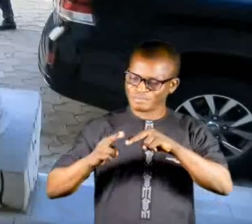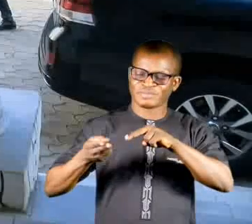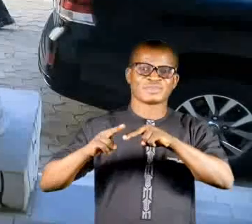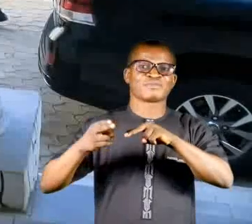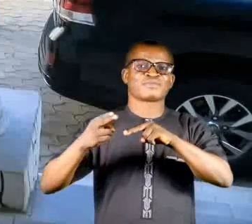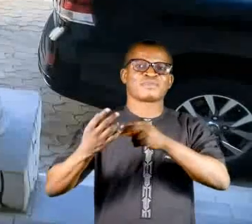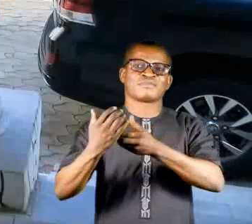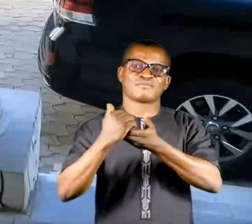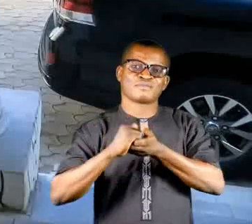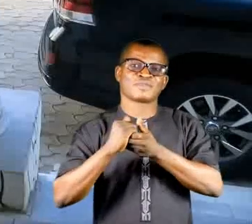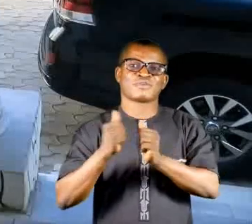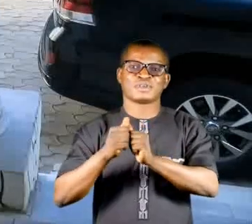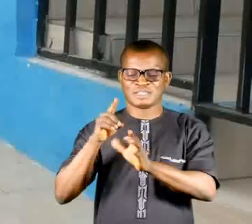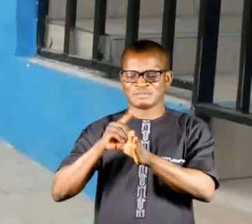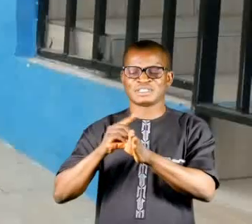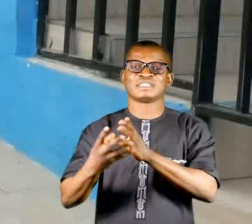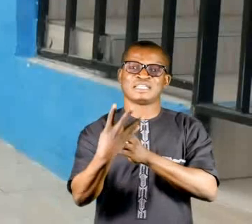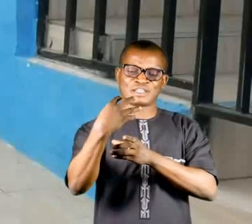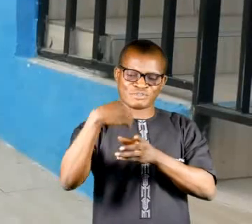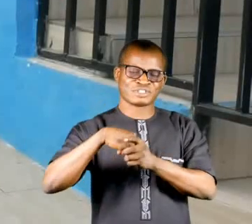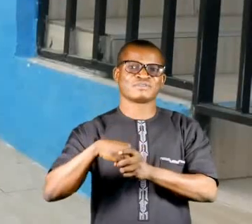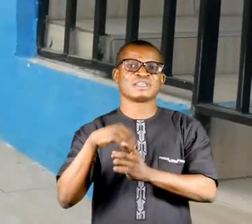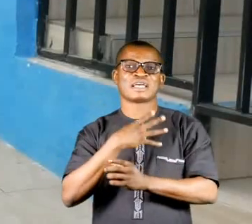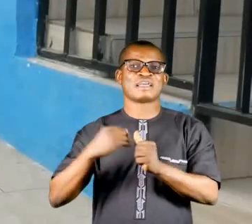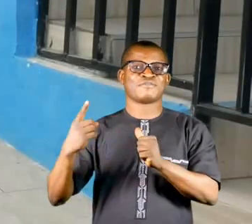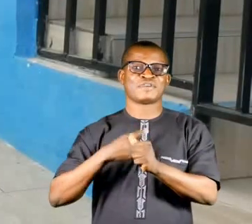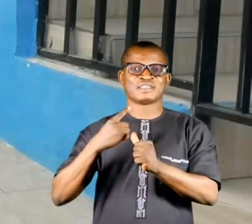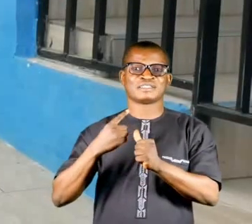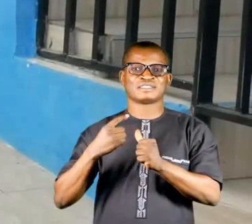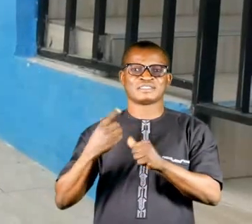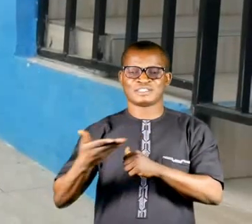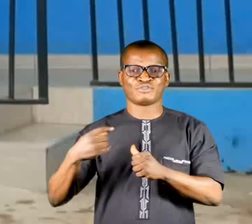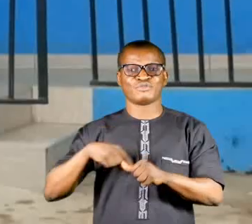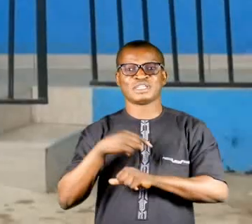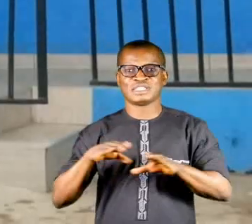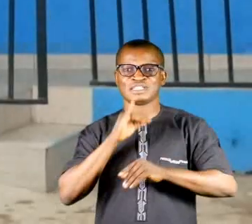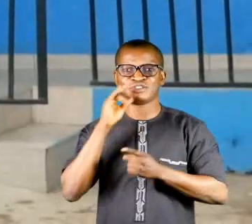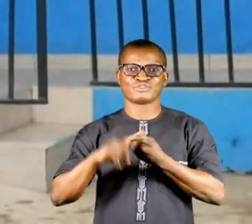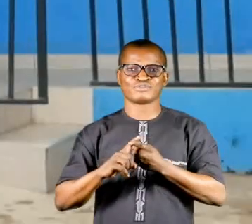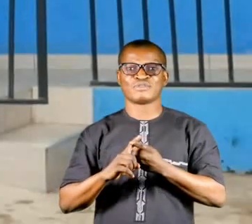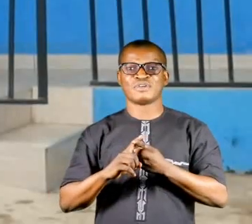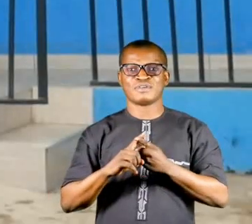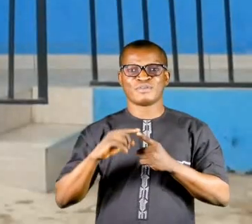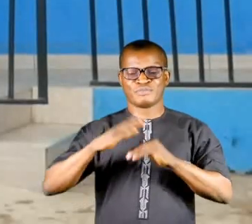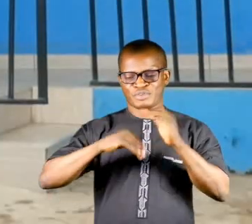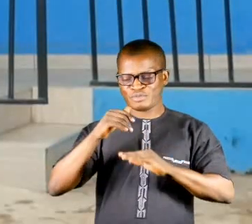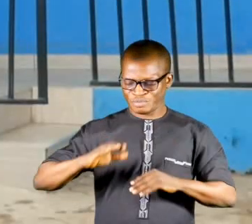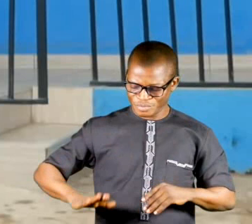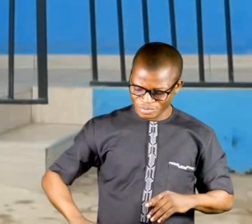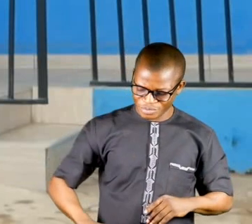enhance disability inclusivity, and the first step we did was obviously putting